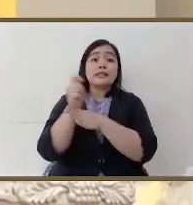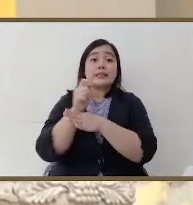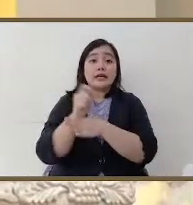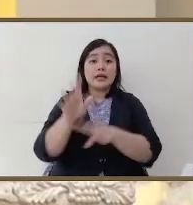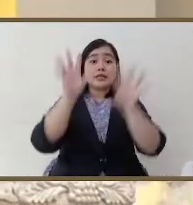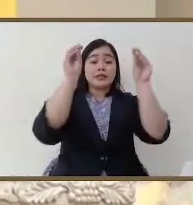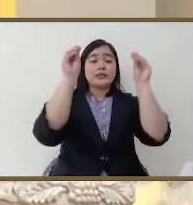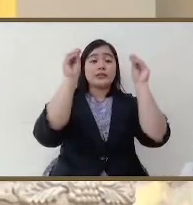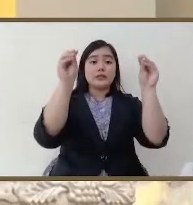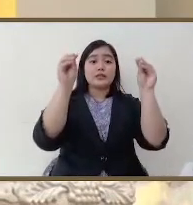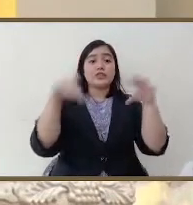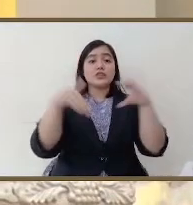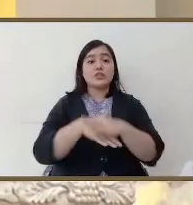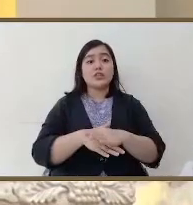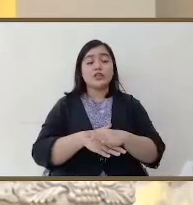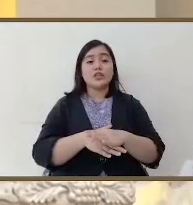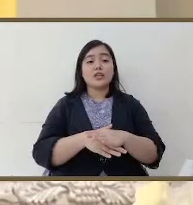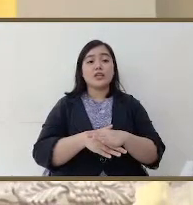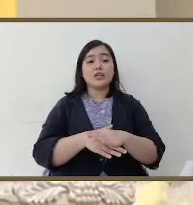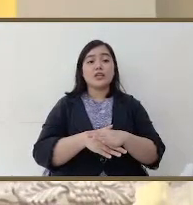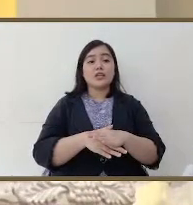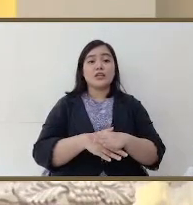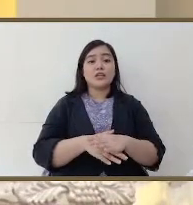what? The Lord.